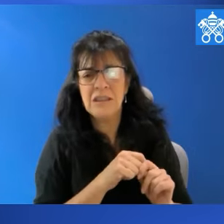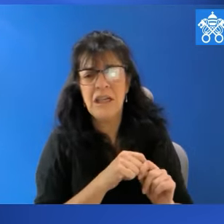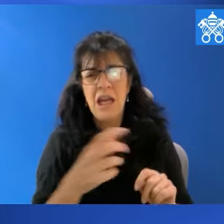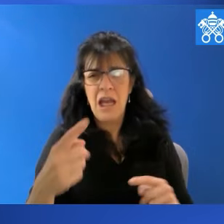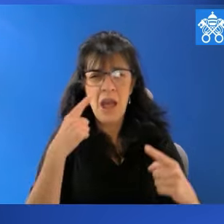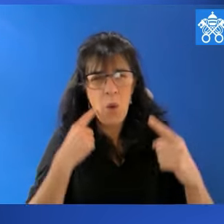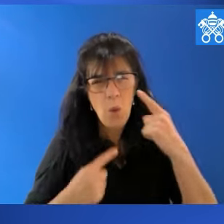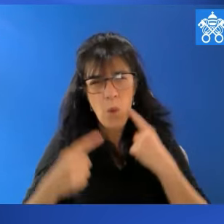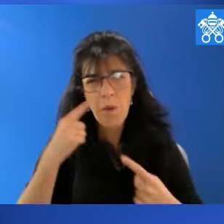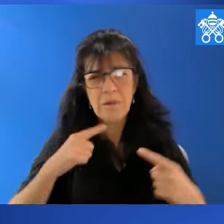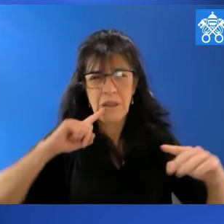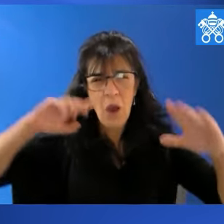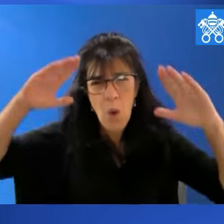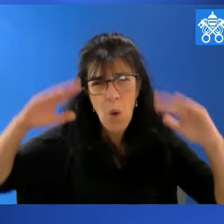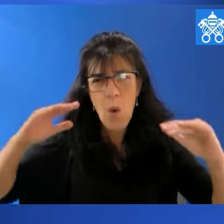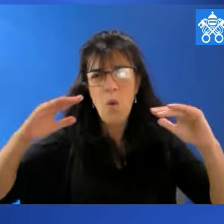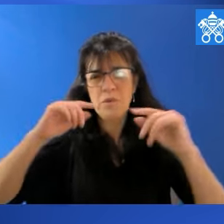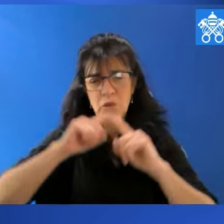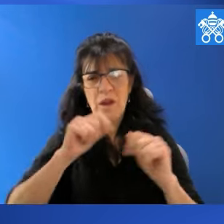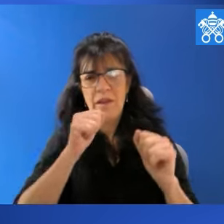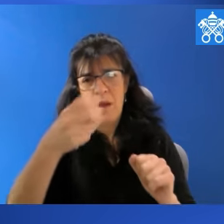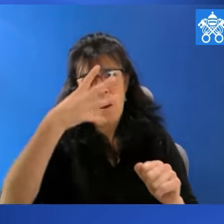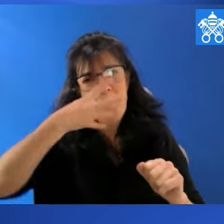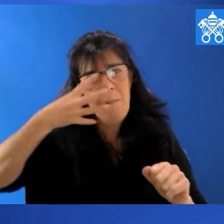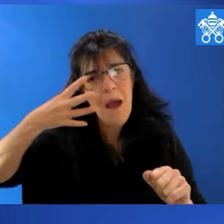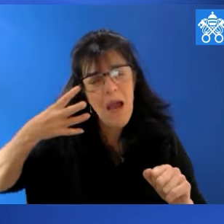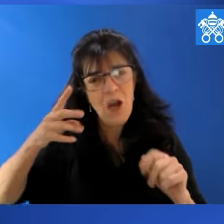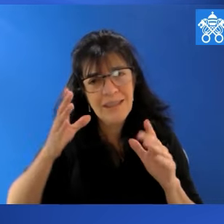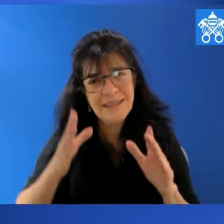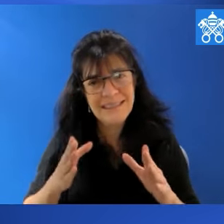He weeps and hopes with them, with the migrants.